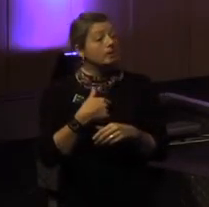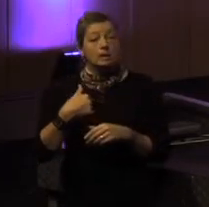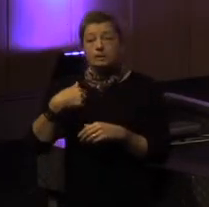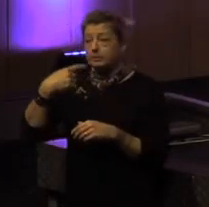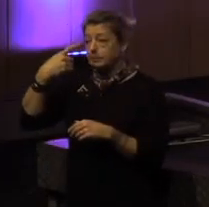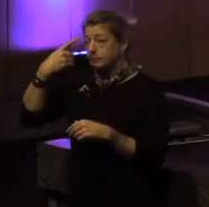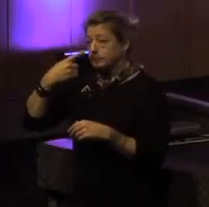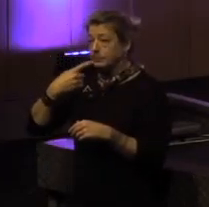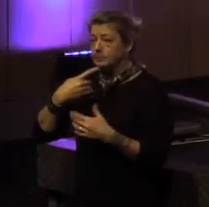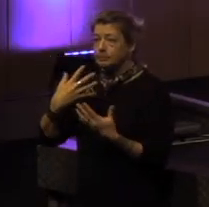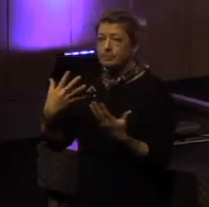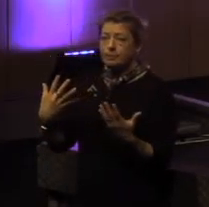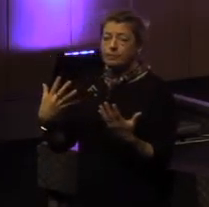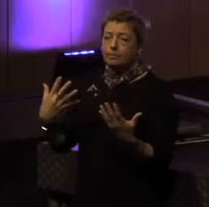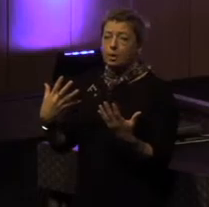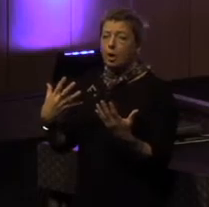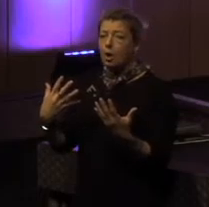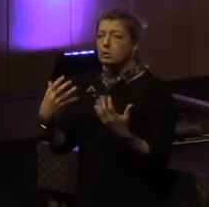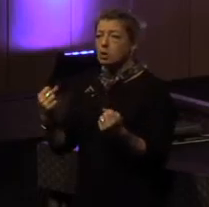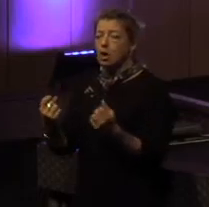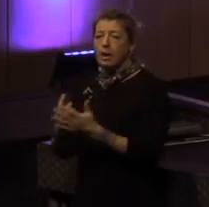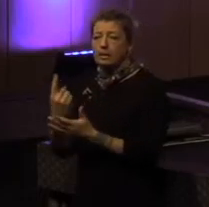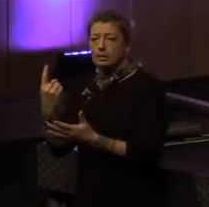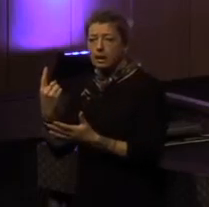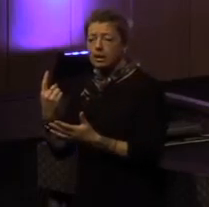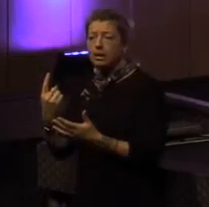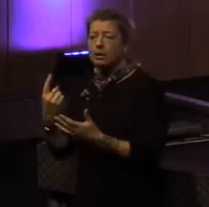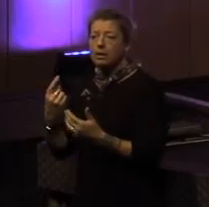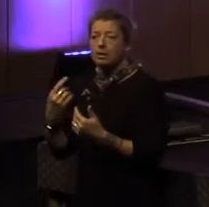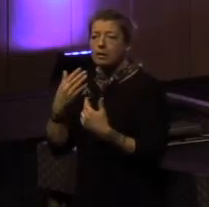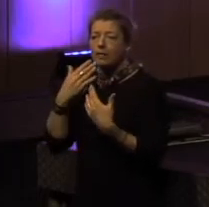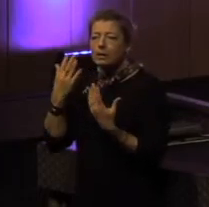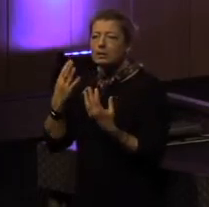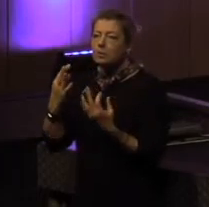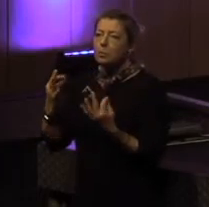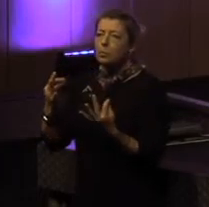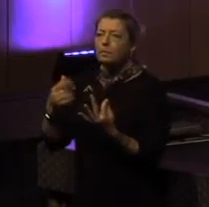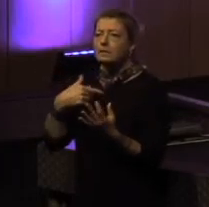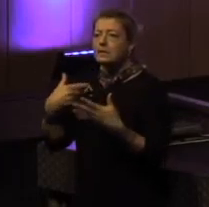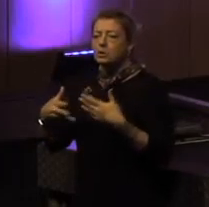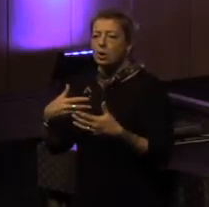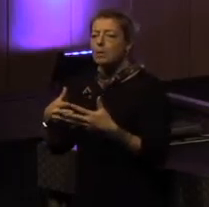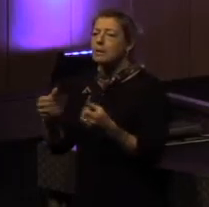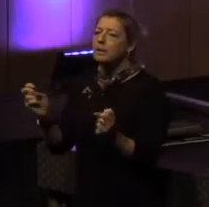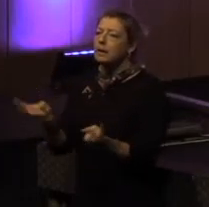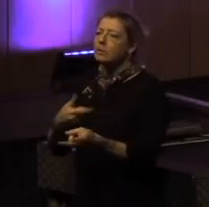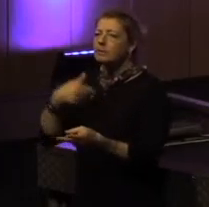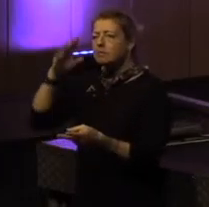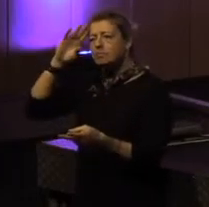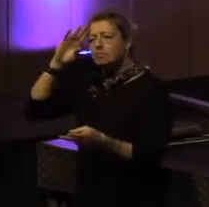Och jag menar, de organisationerna jobbar ju mot rasism, mot polisvåldet i USA, det